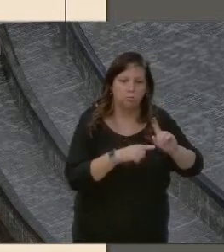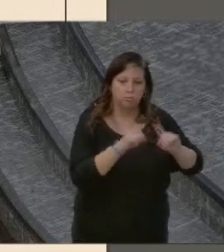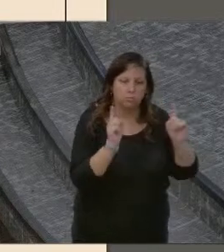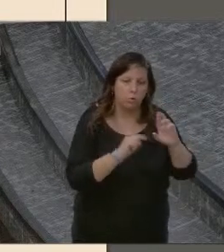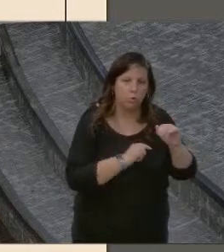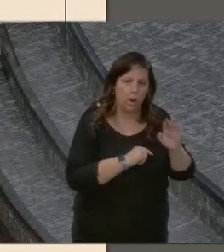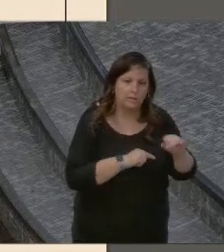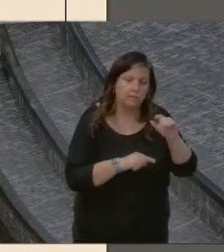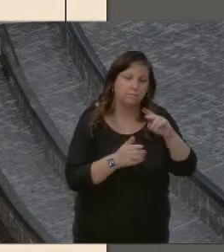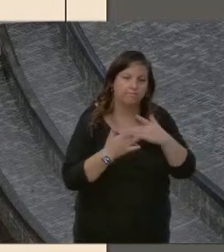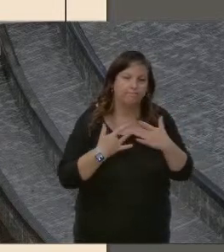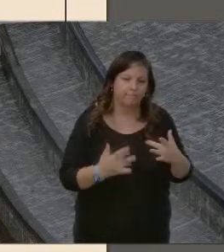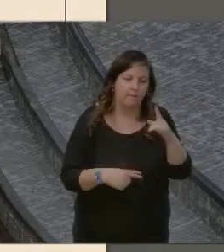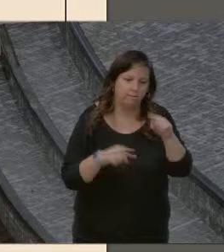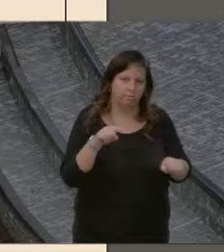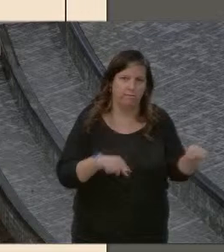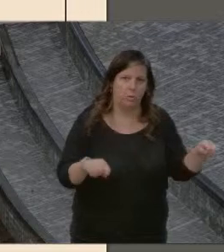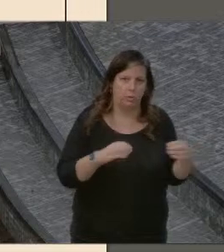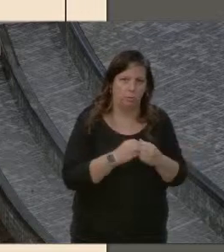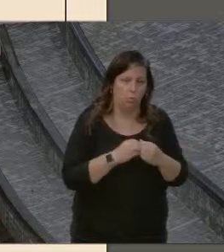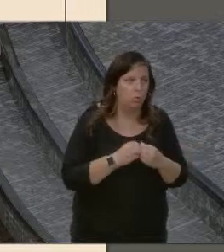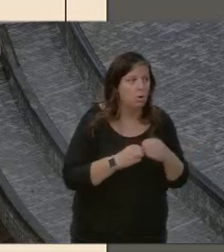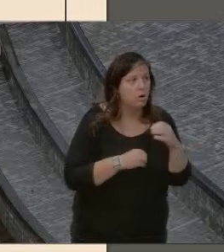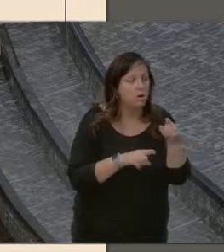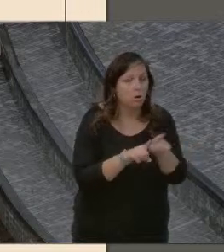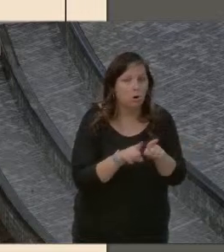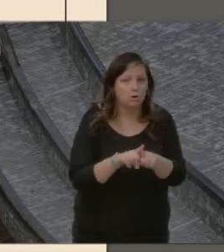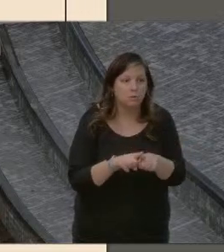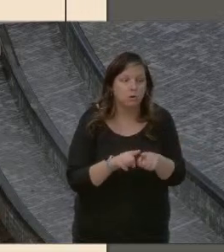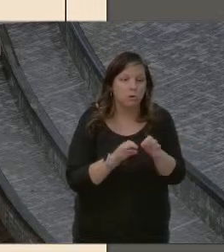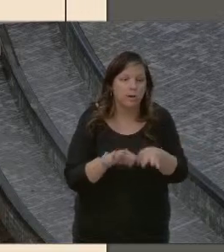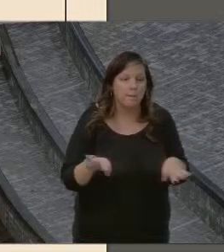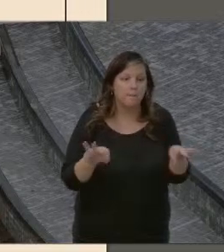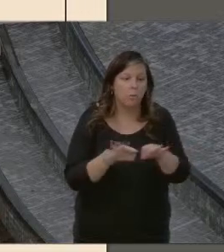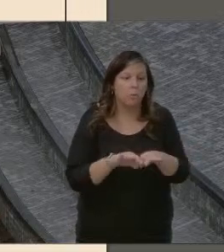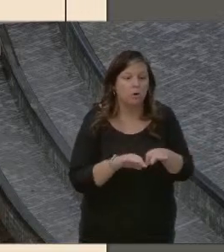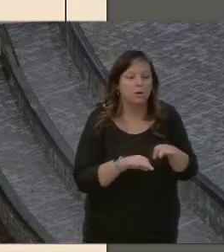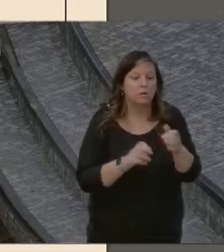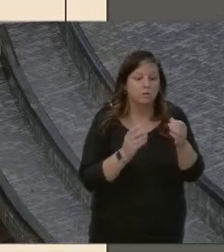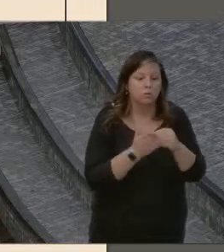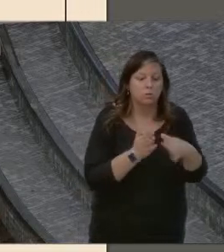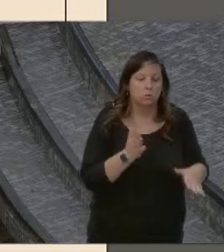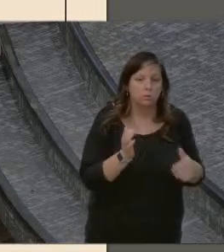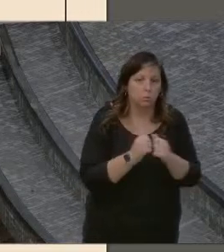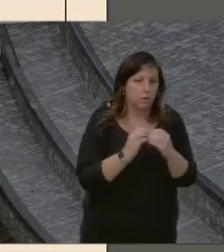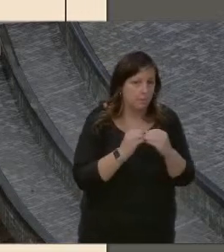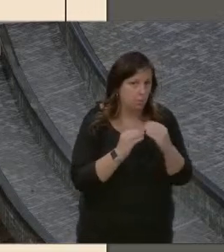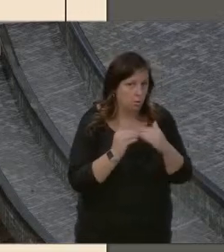Also important is that multi-race students, even though they